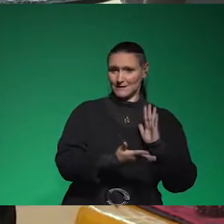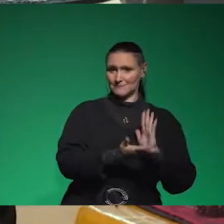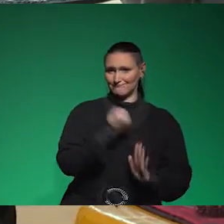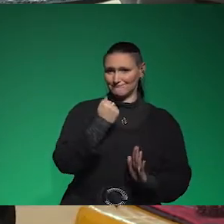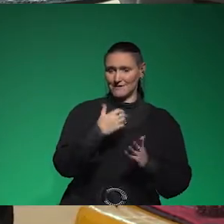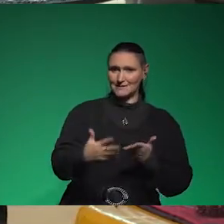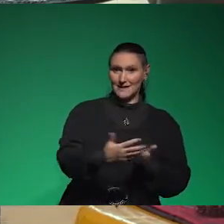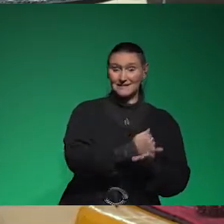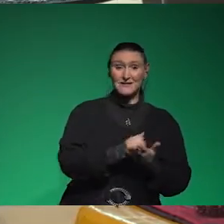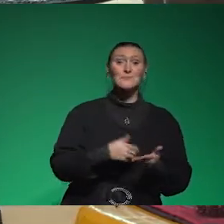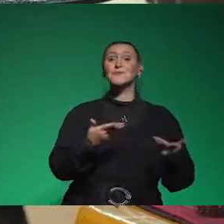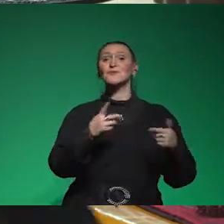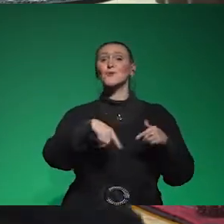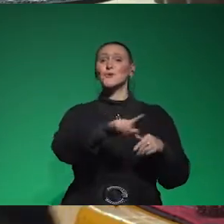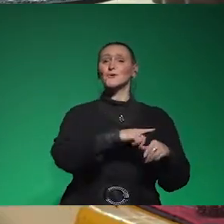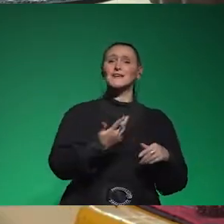still